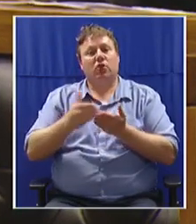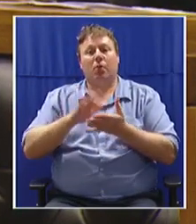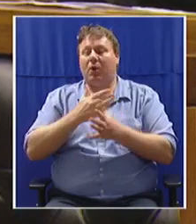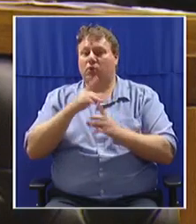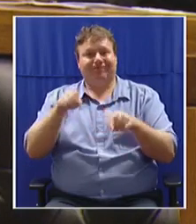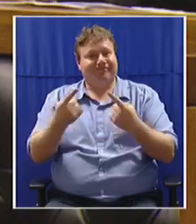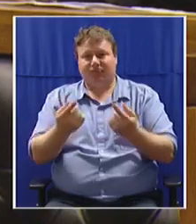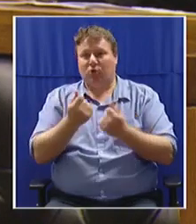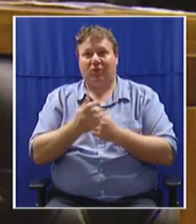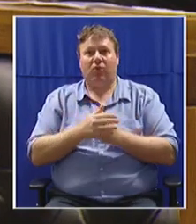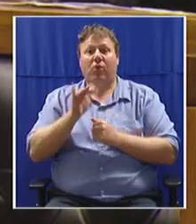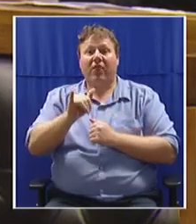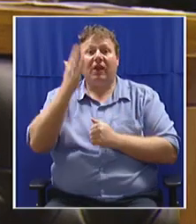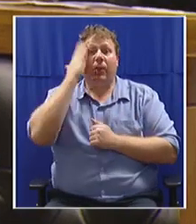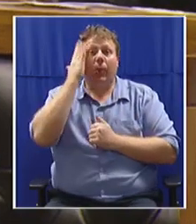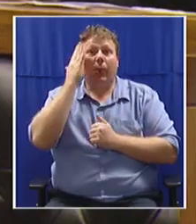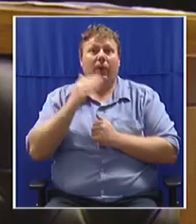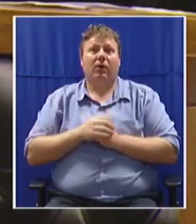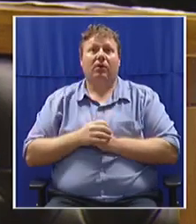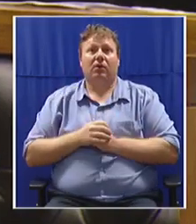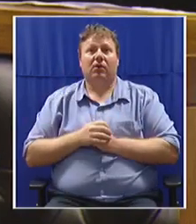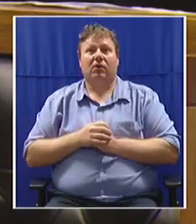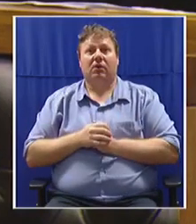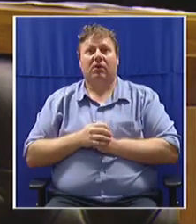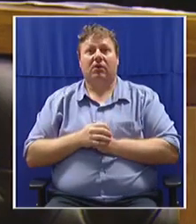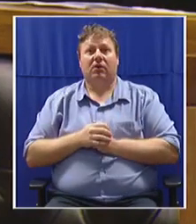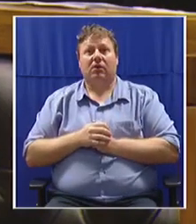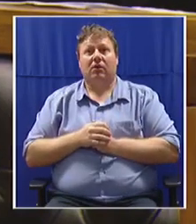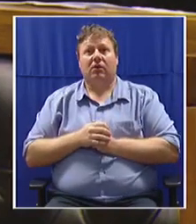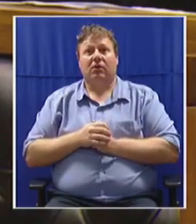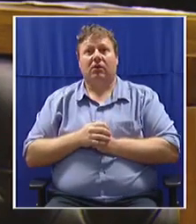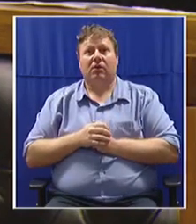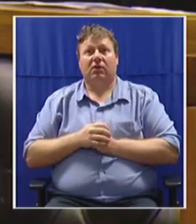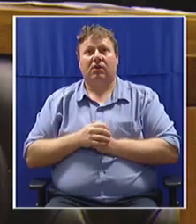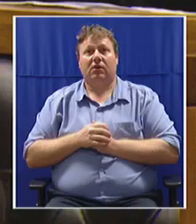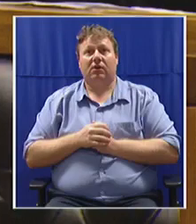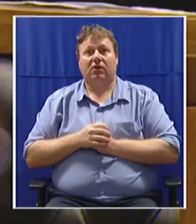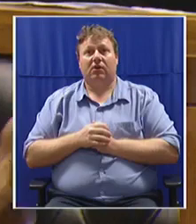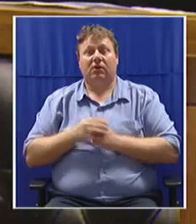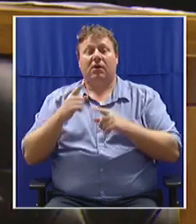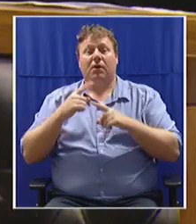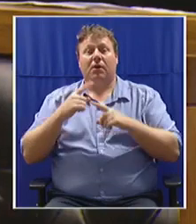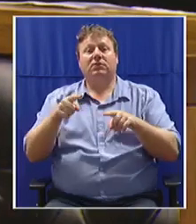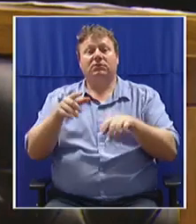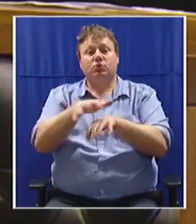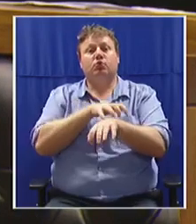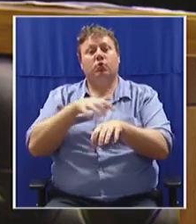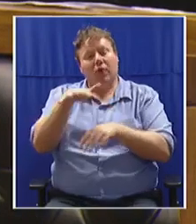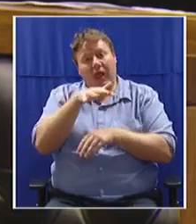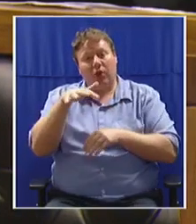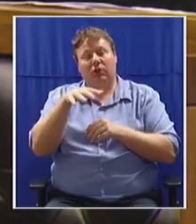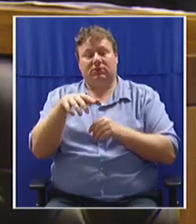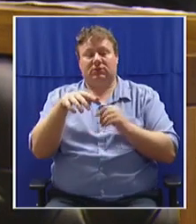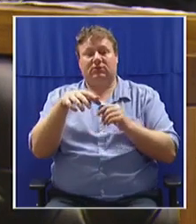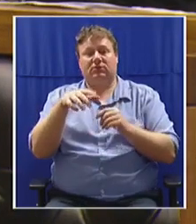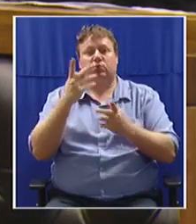That is known. But there are areas in our rural communities where these